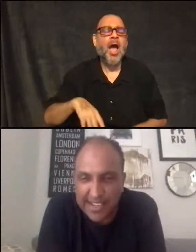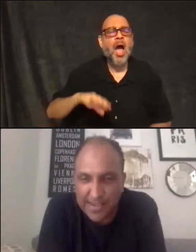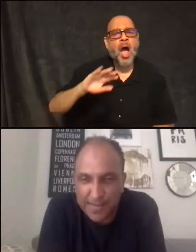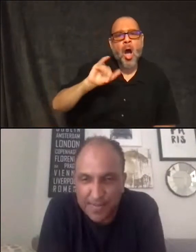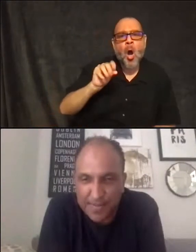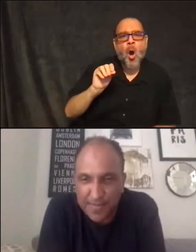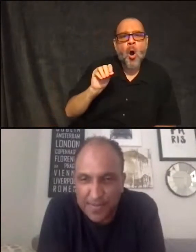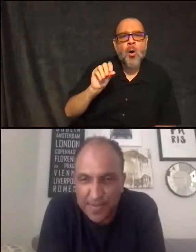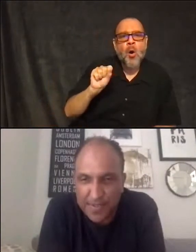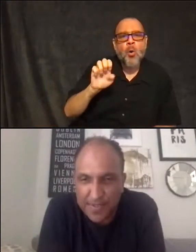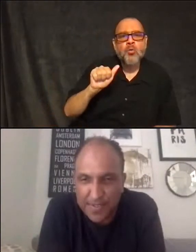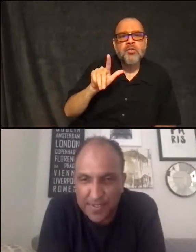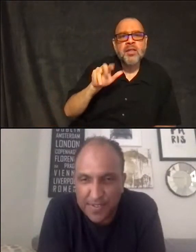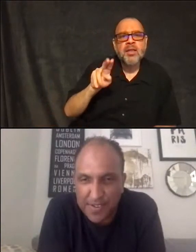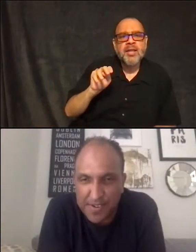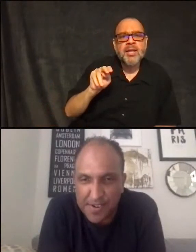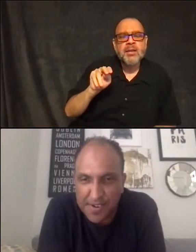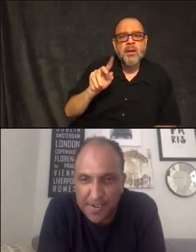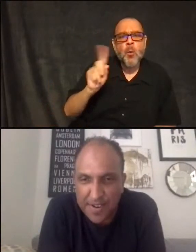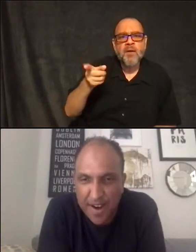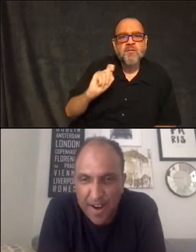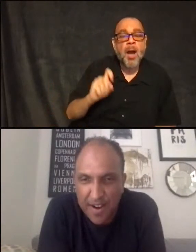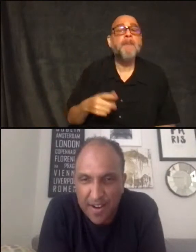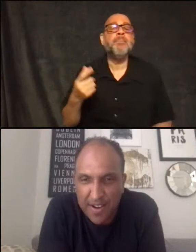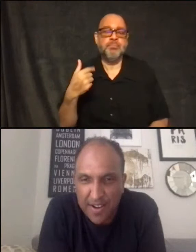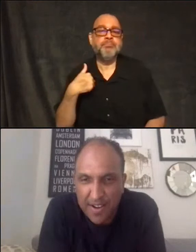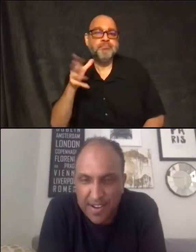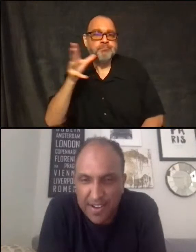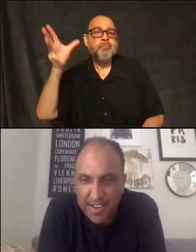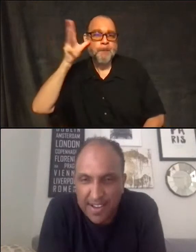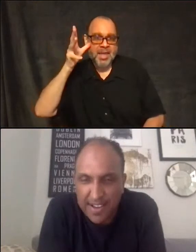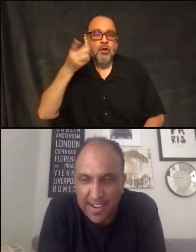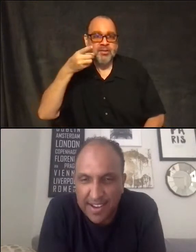Brazilian? My parents are from the Dominican Republic. I was the first born here in the U.S.